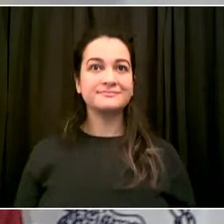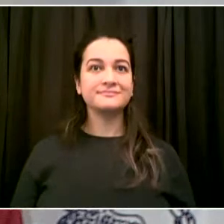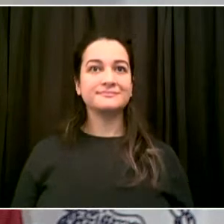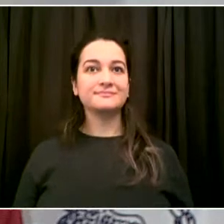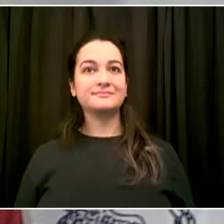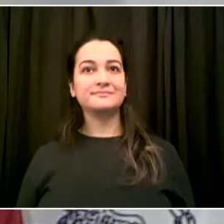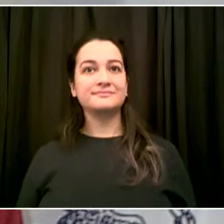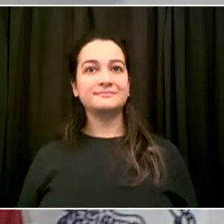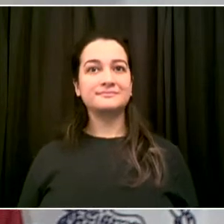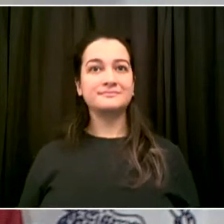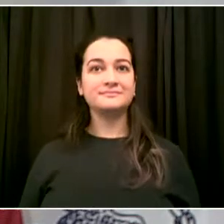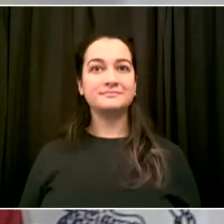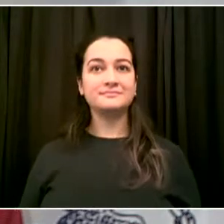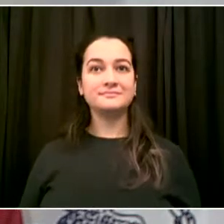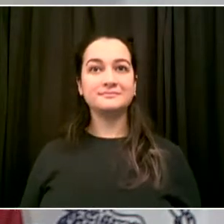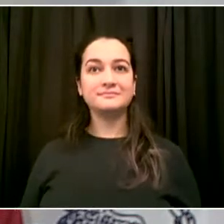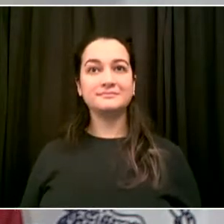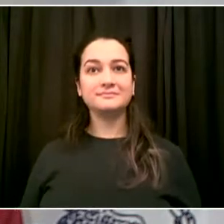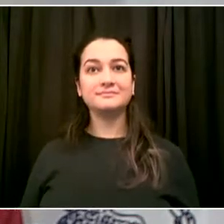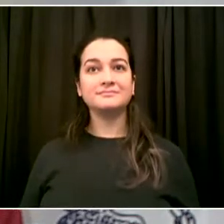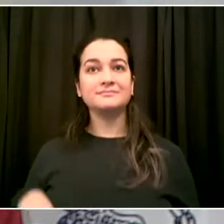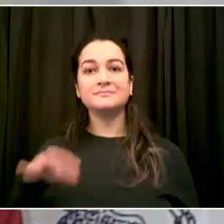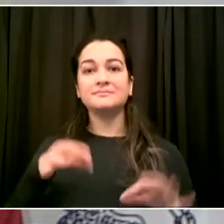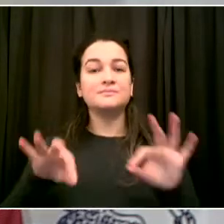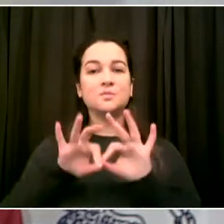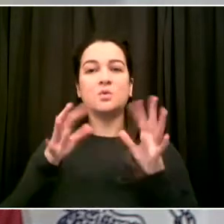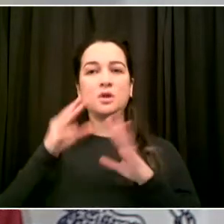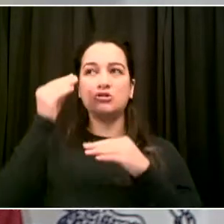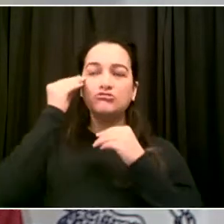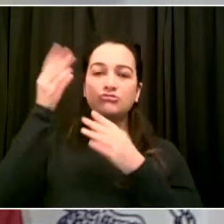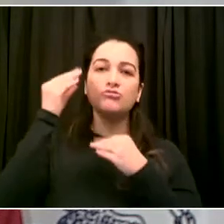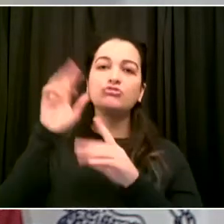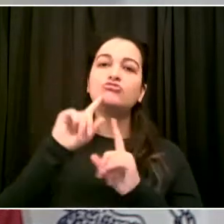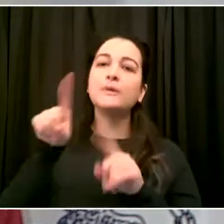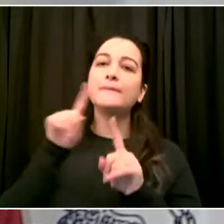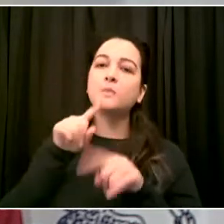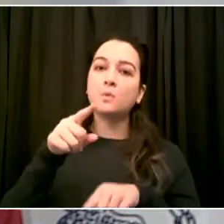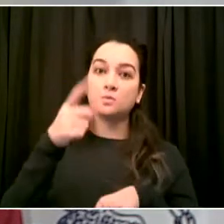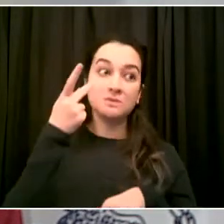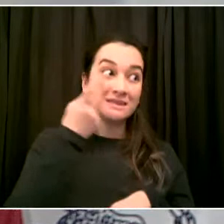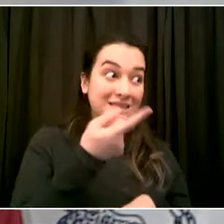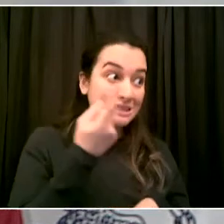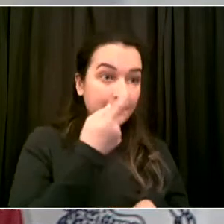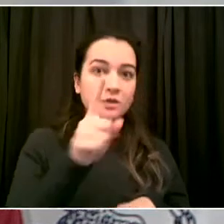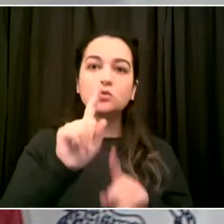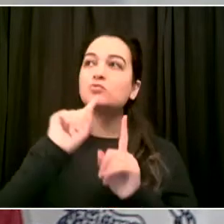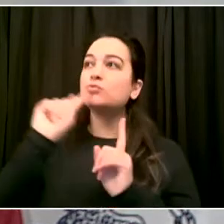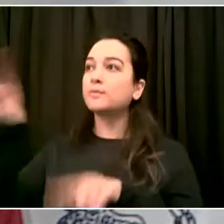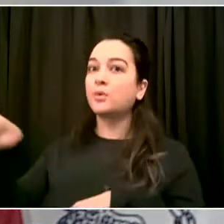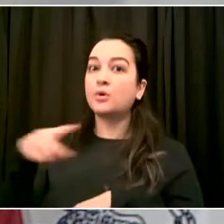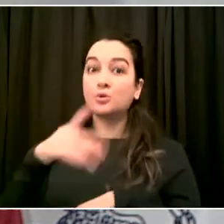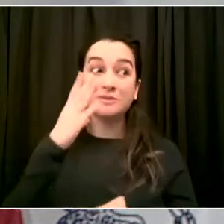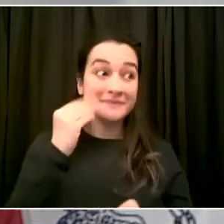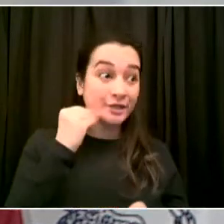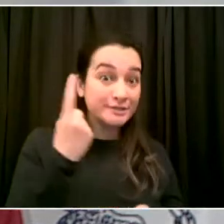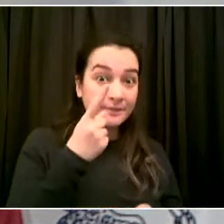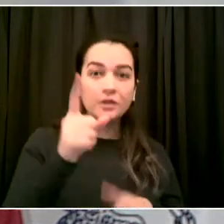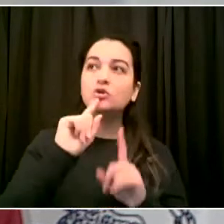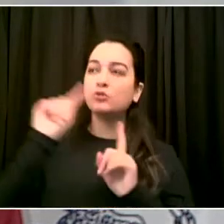supported. So a lot of different pieces. Our Office to Prevent Hate Crimes is meeting with community leaders this week on additional measures we can